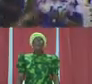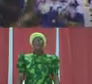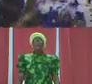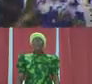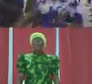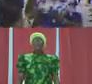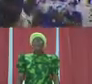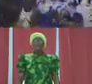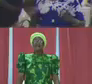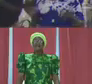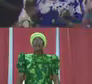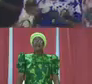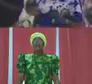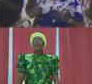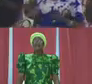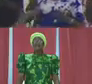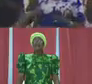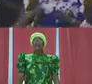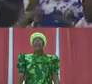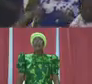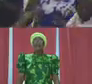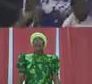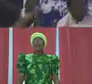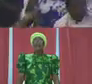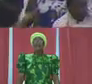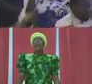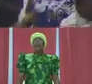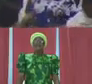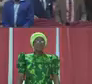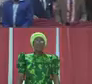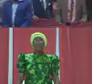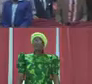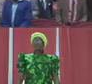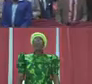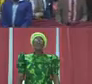with supernatural strength, supernatural energy,